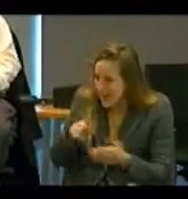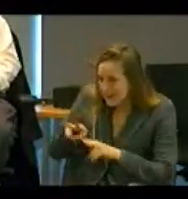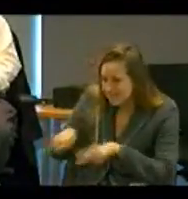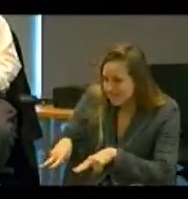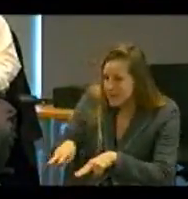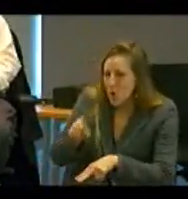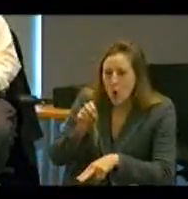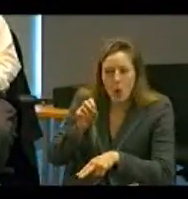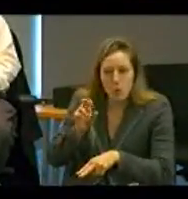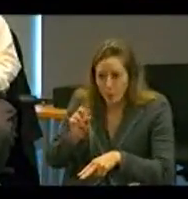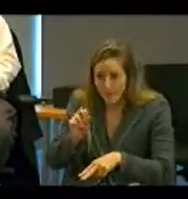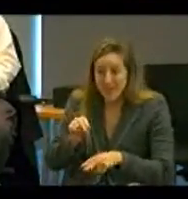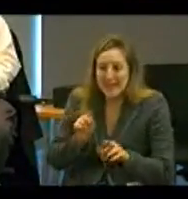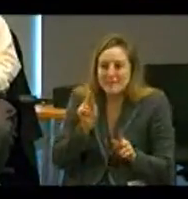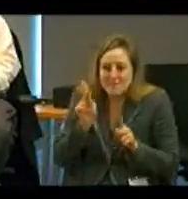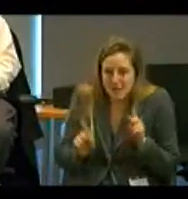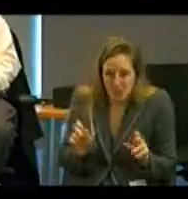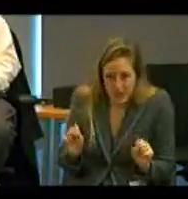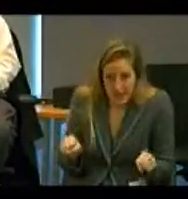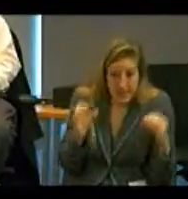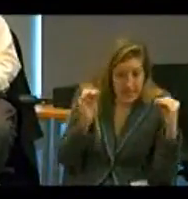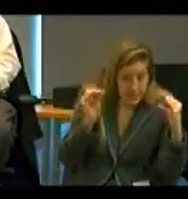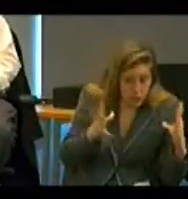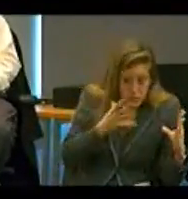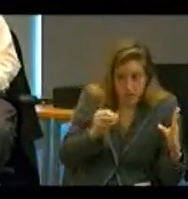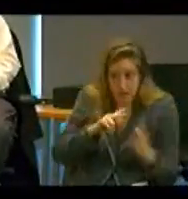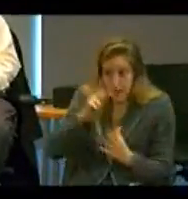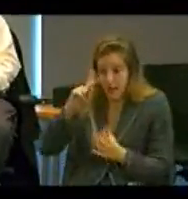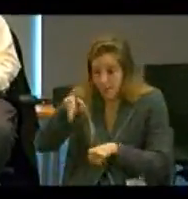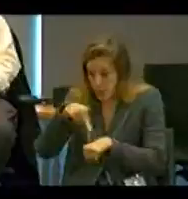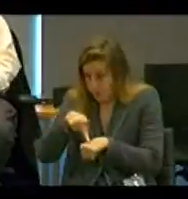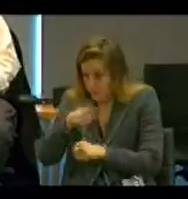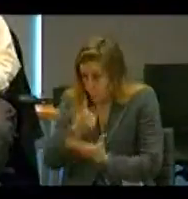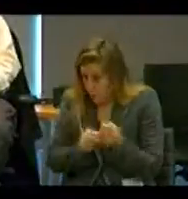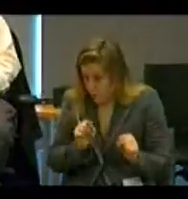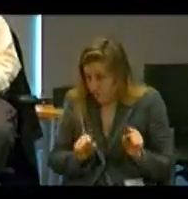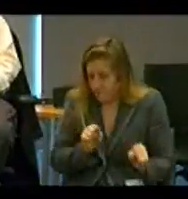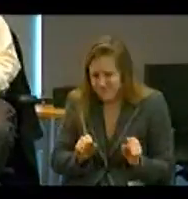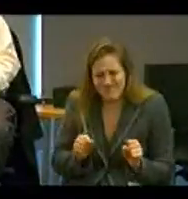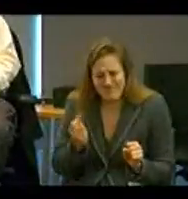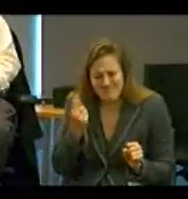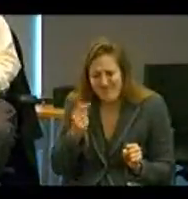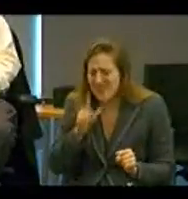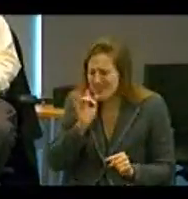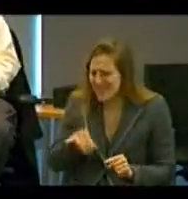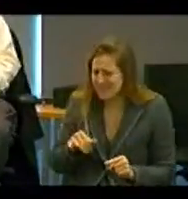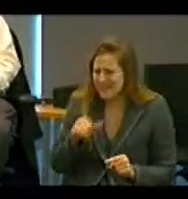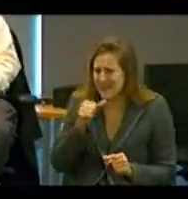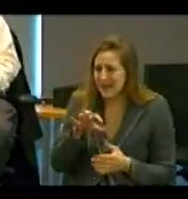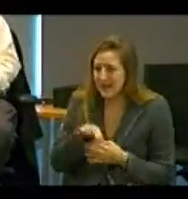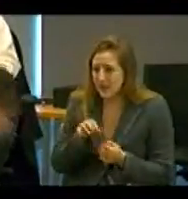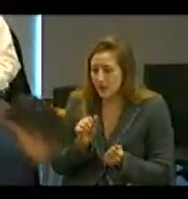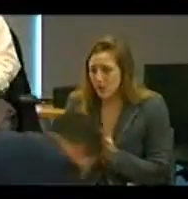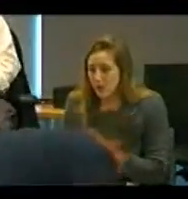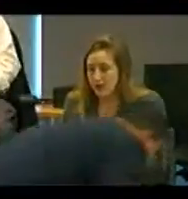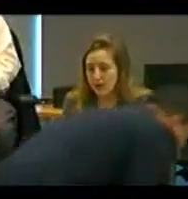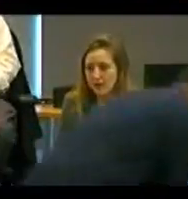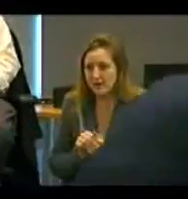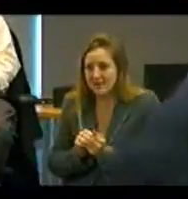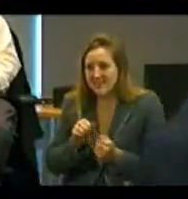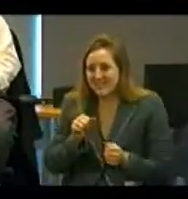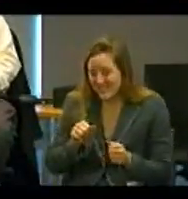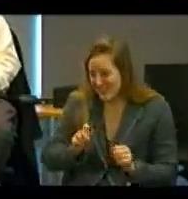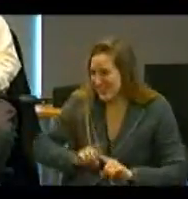principals can be biased. And that bias does not play a substantial part in these between-school differences. Constance Lindsay and Cassandra